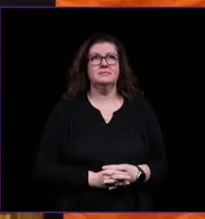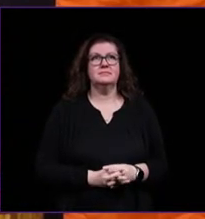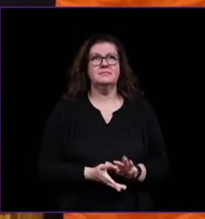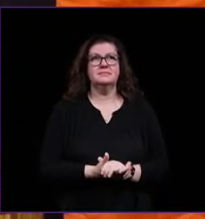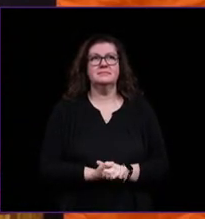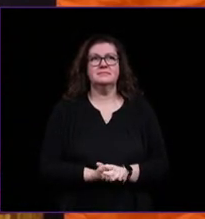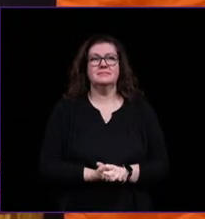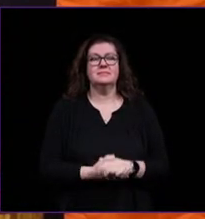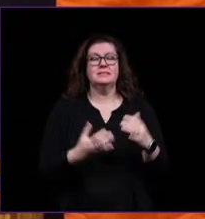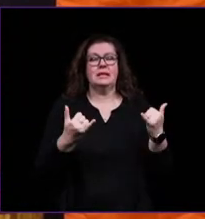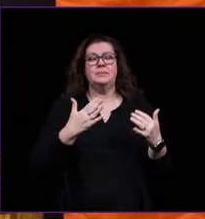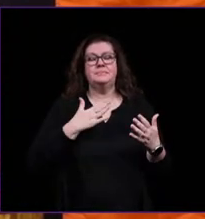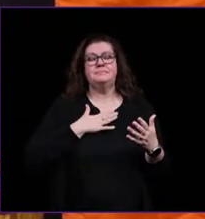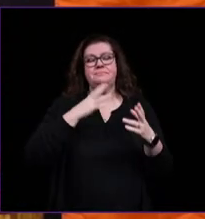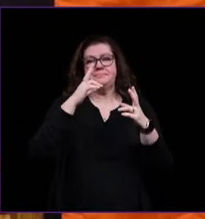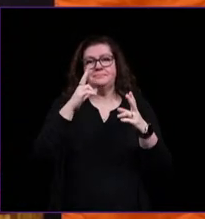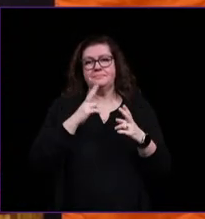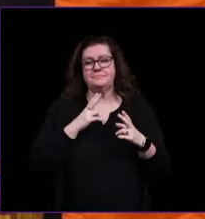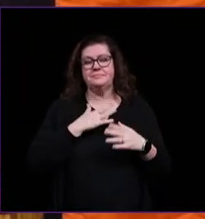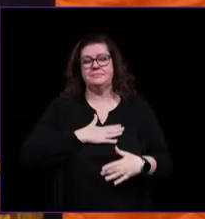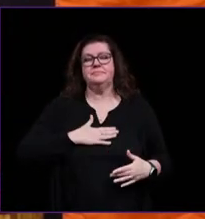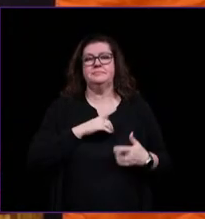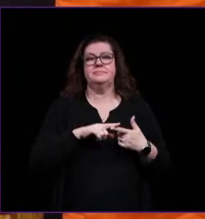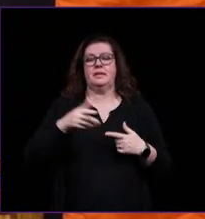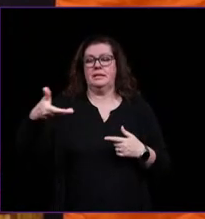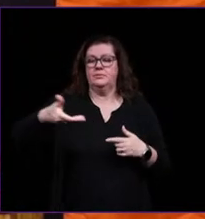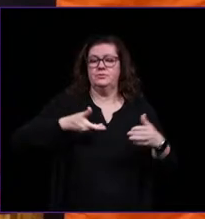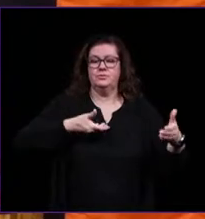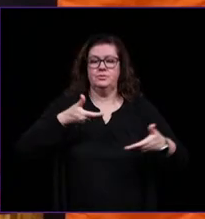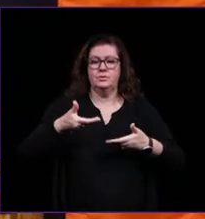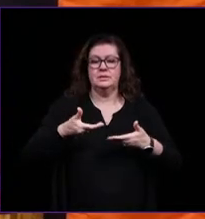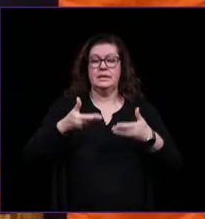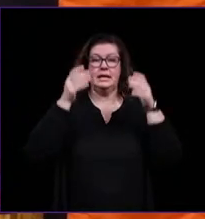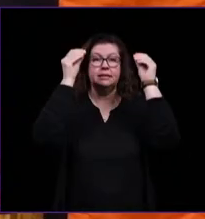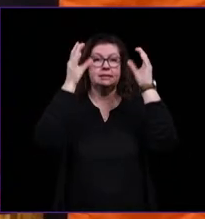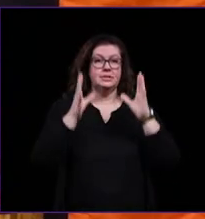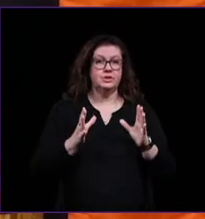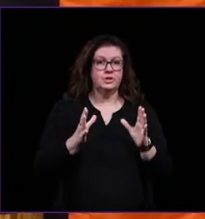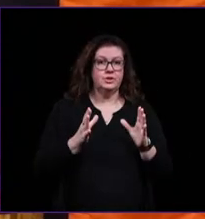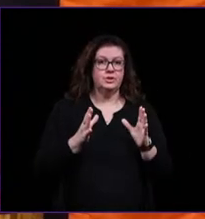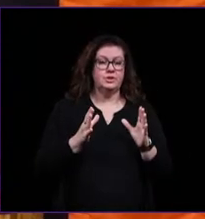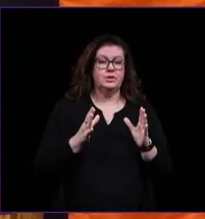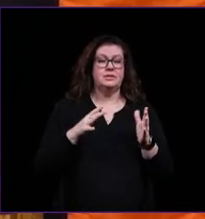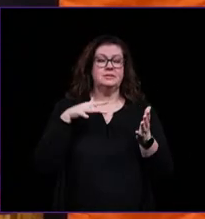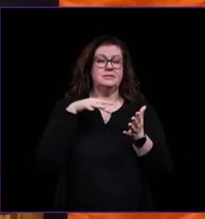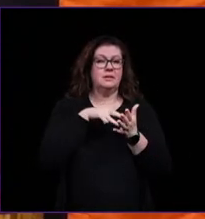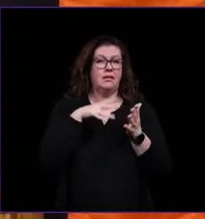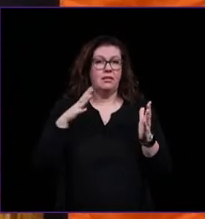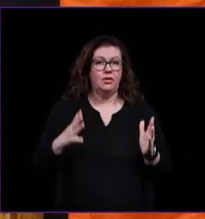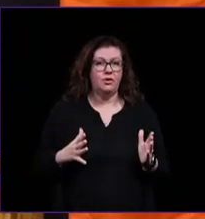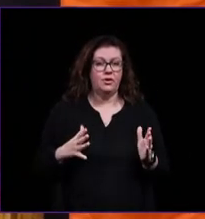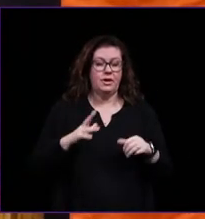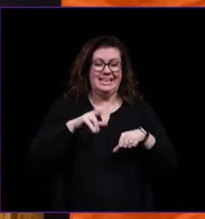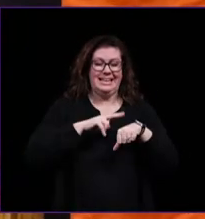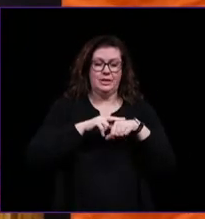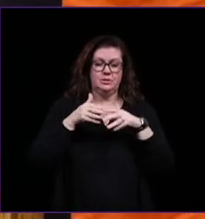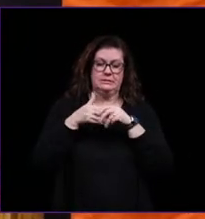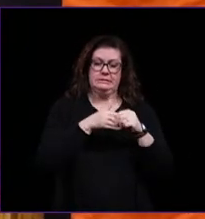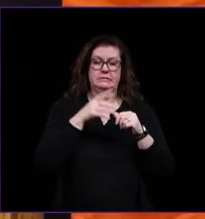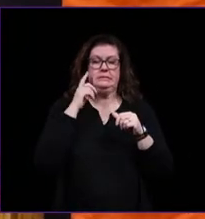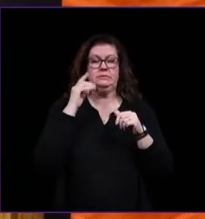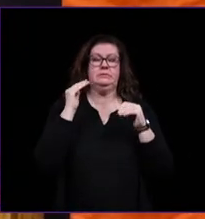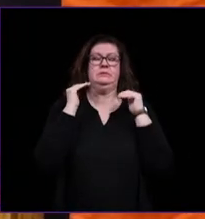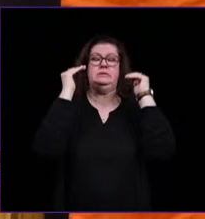It is now my honor and pleasure to introduce a teacher, a scholar, a national leader in higher